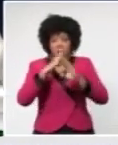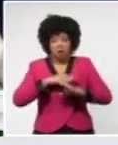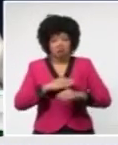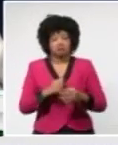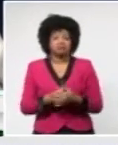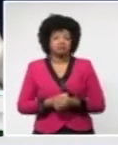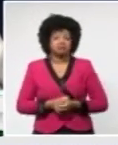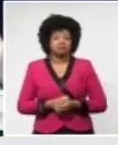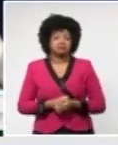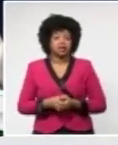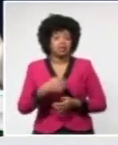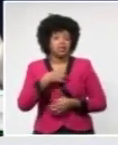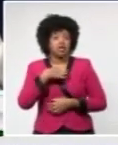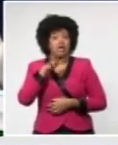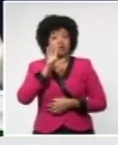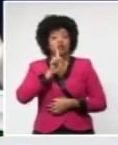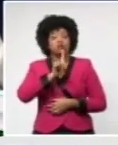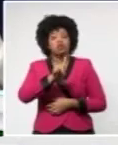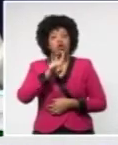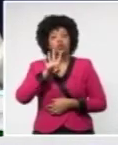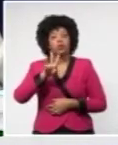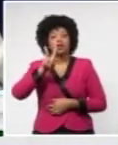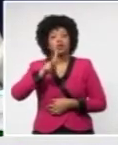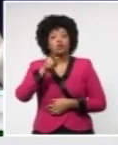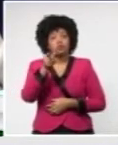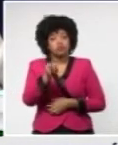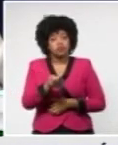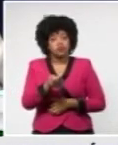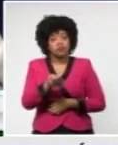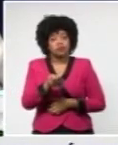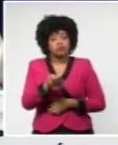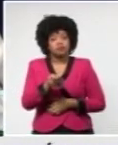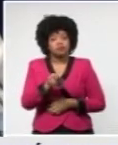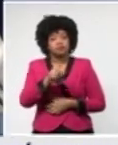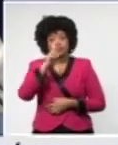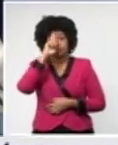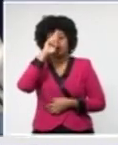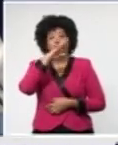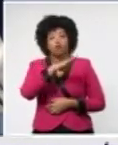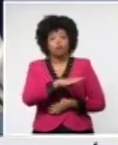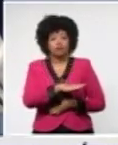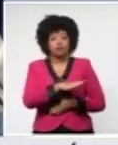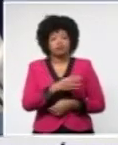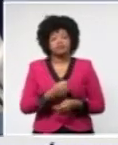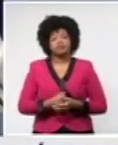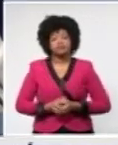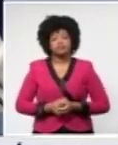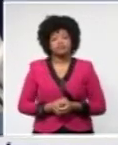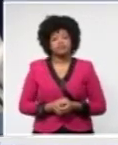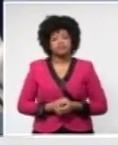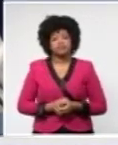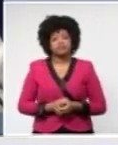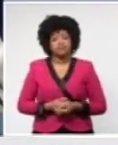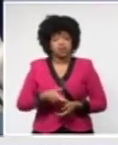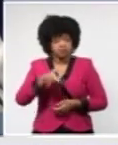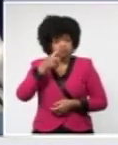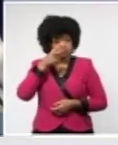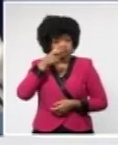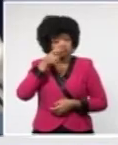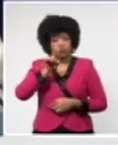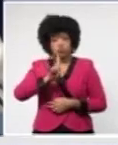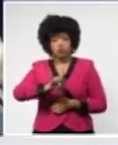critical condition, no fatalities. Today we have 142 patients admitted to our